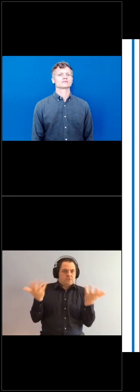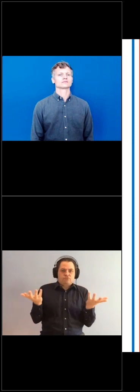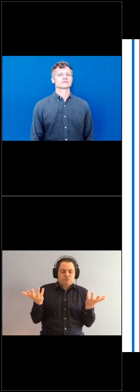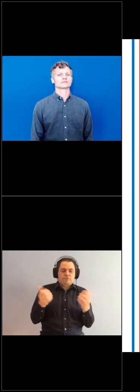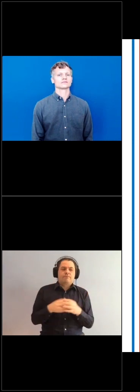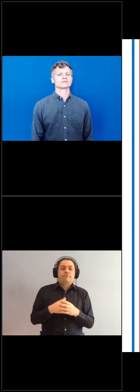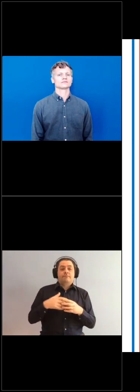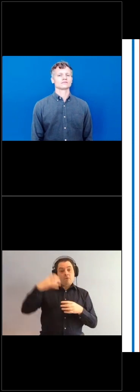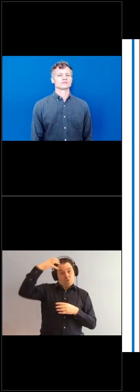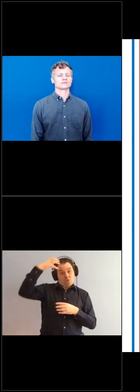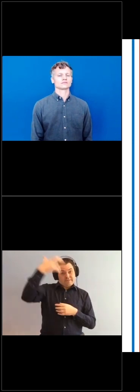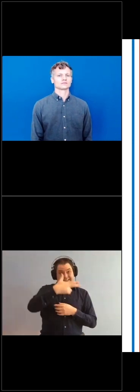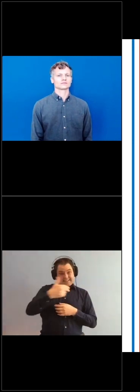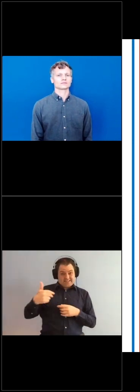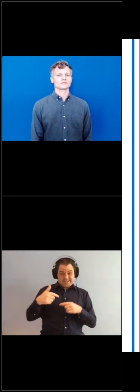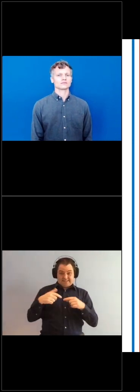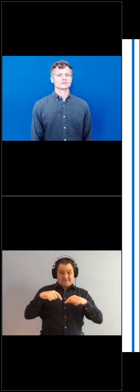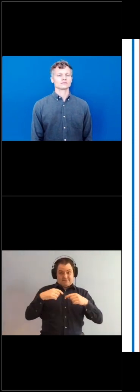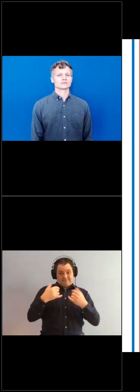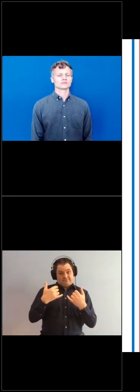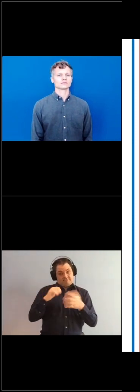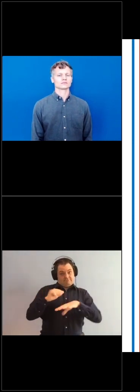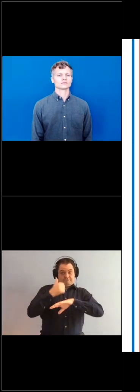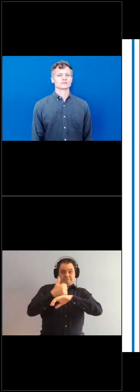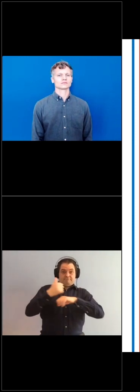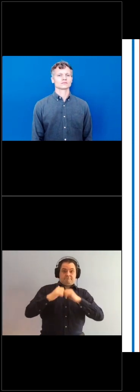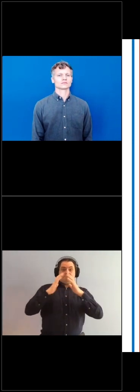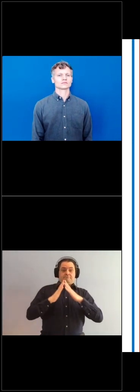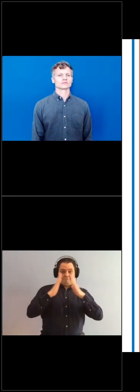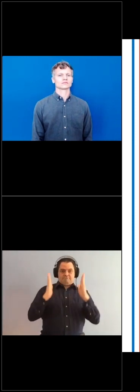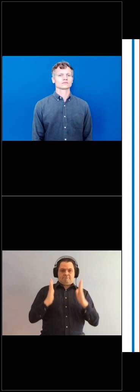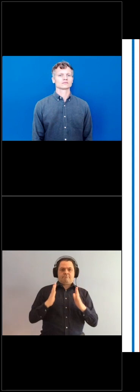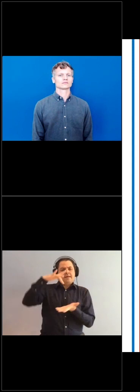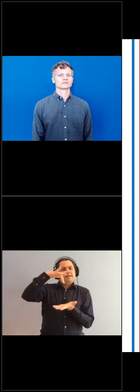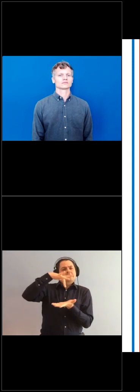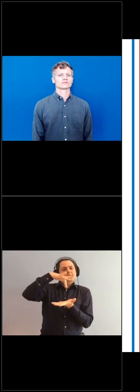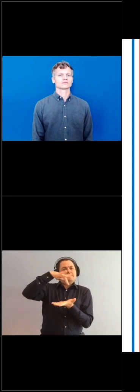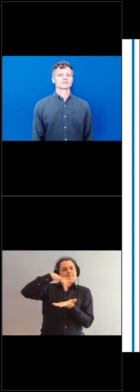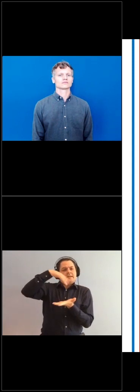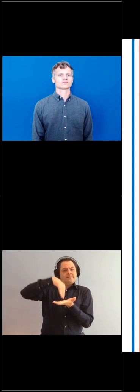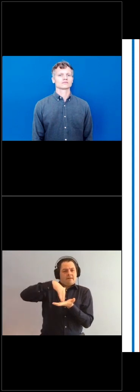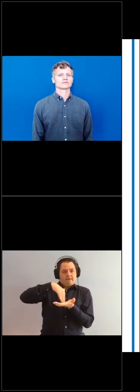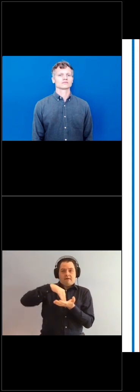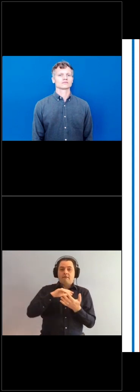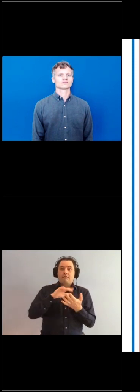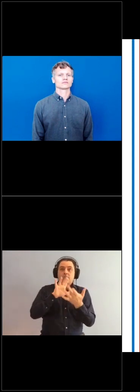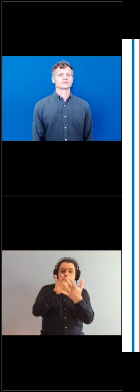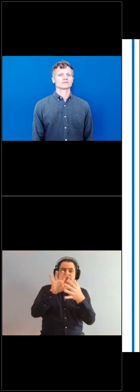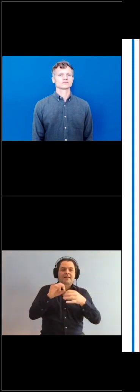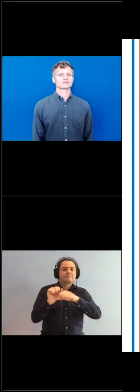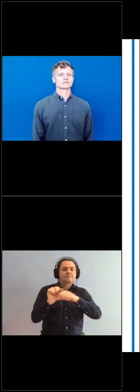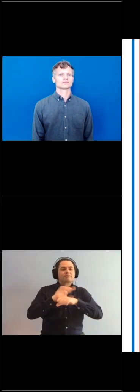Indonesia, they have set up the contact center for COVID, but those contact centers are not accessible